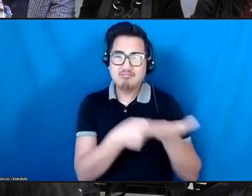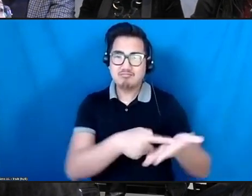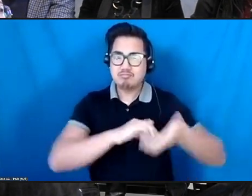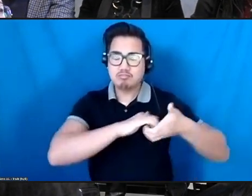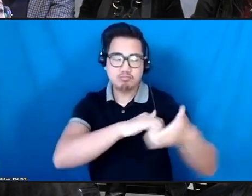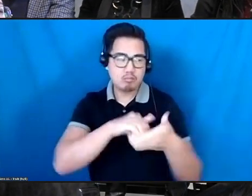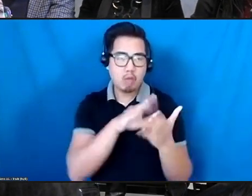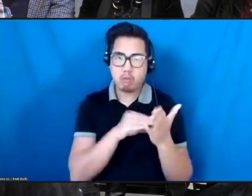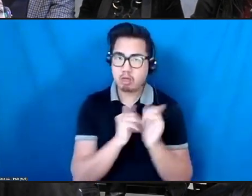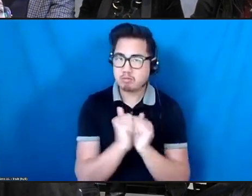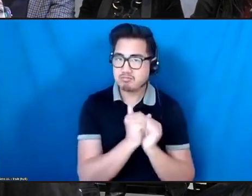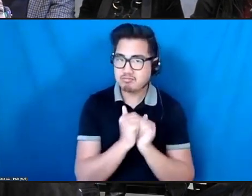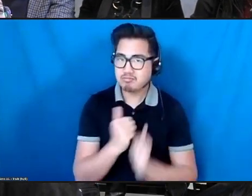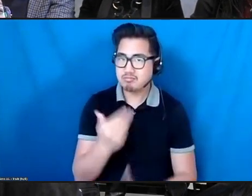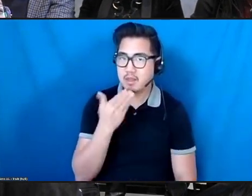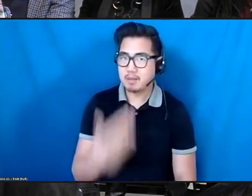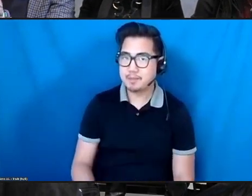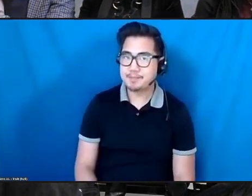Thank you.